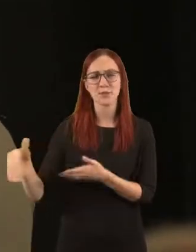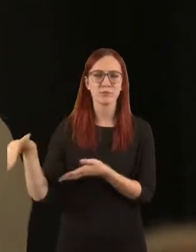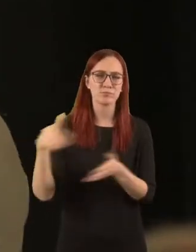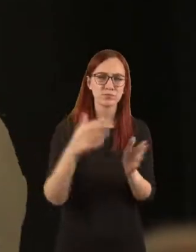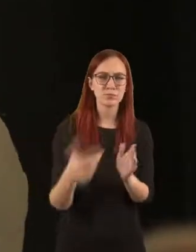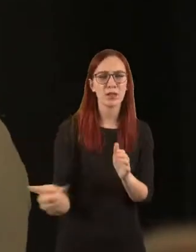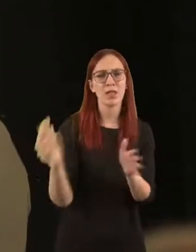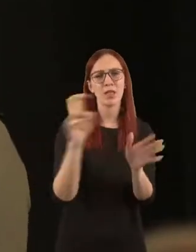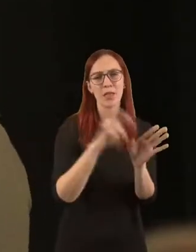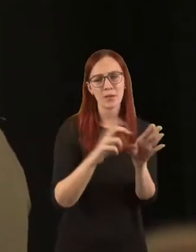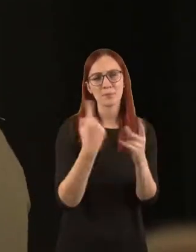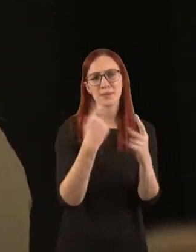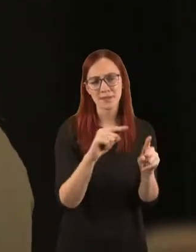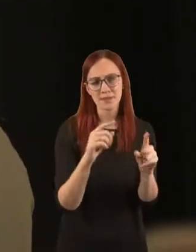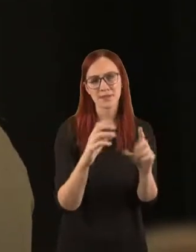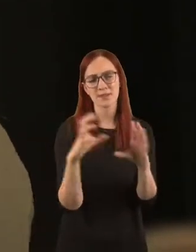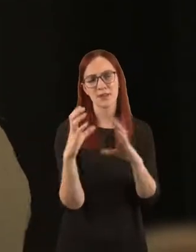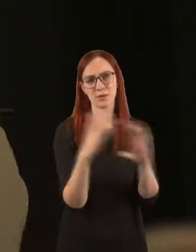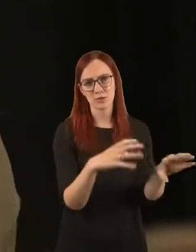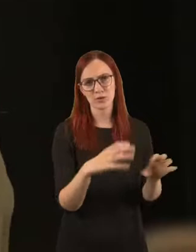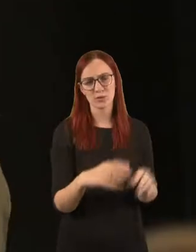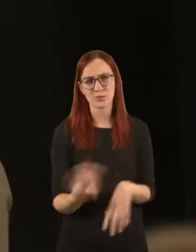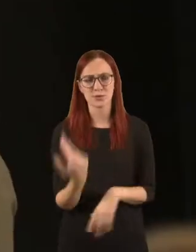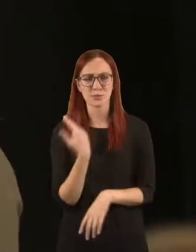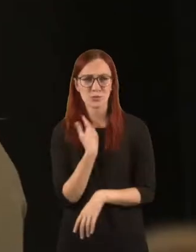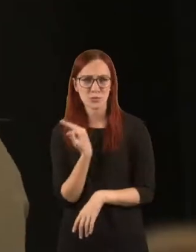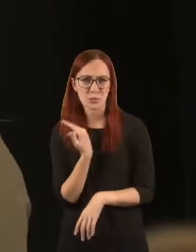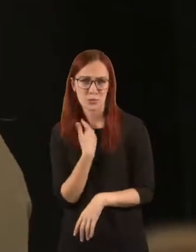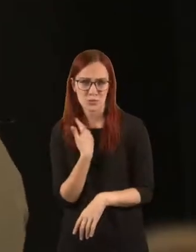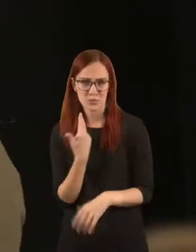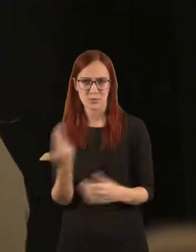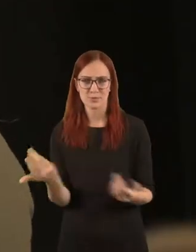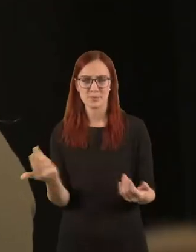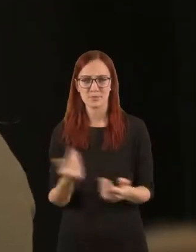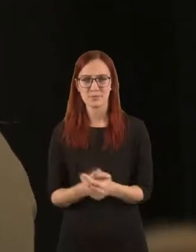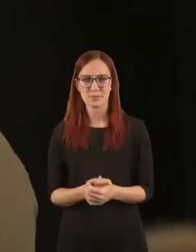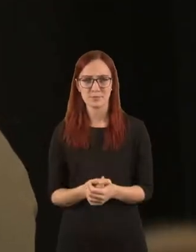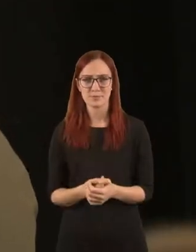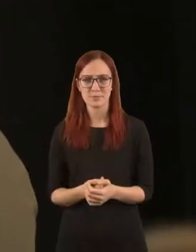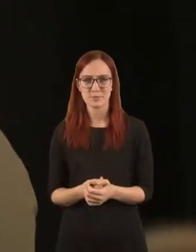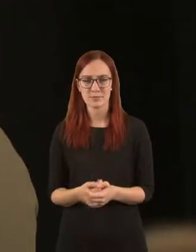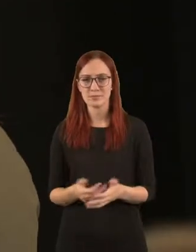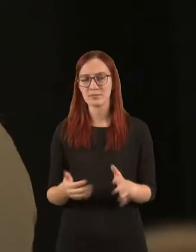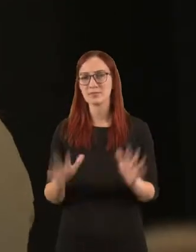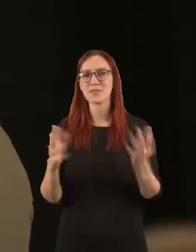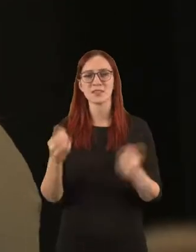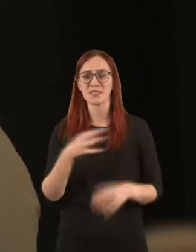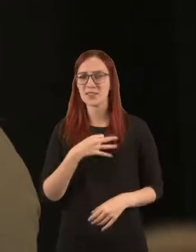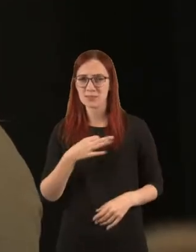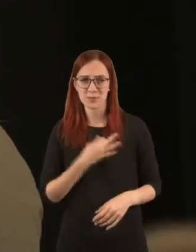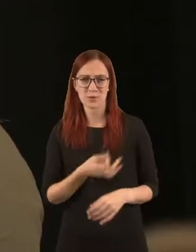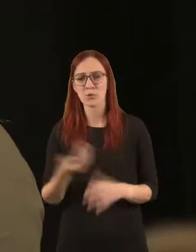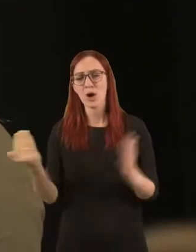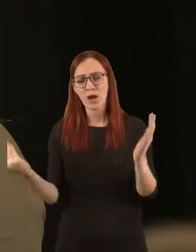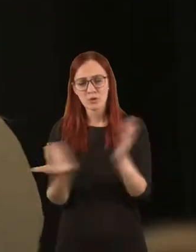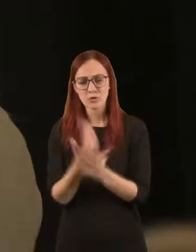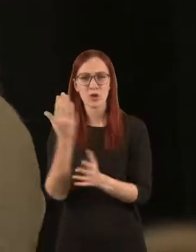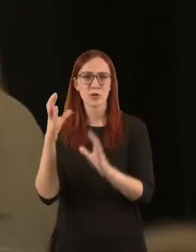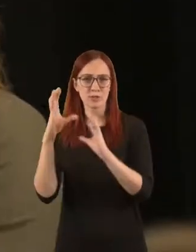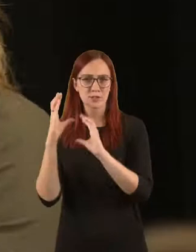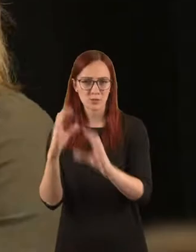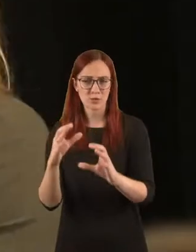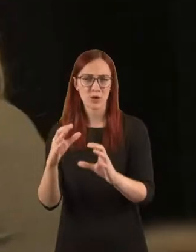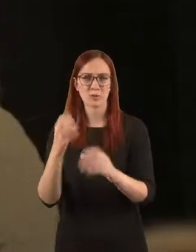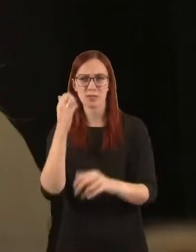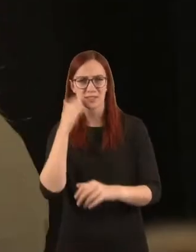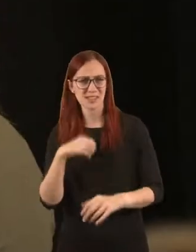so that the families don't have to wait for the bus service for 1 hour.